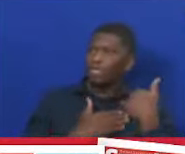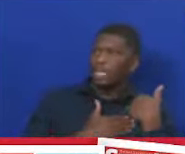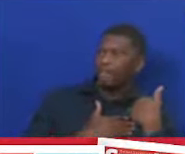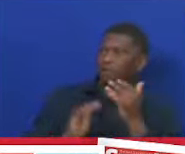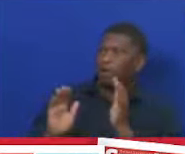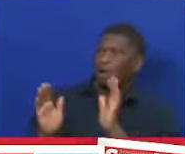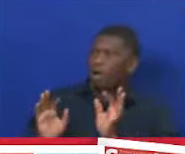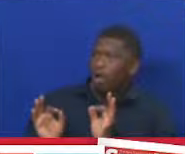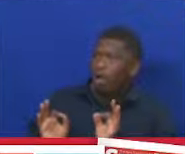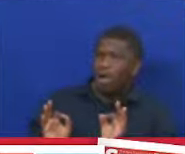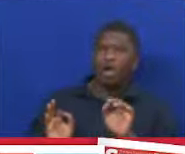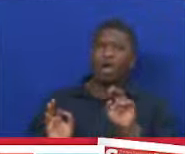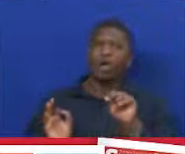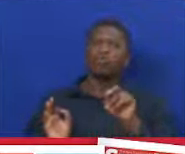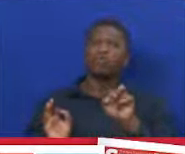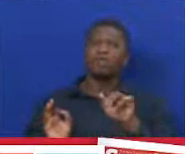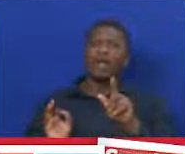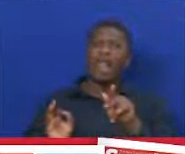Thank you, Commissioners.